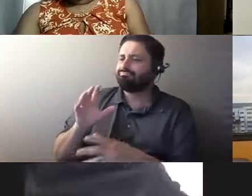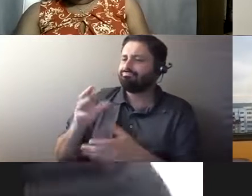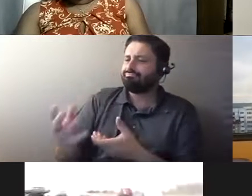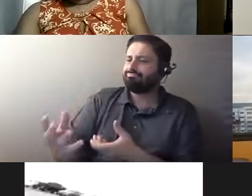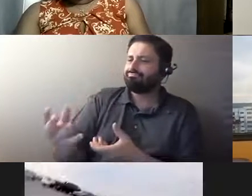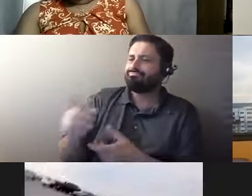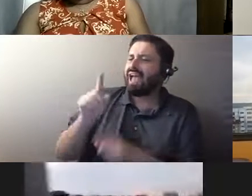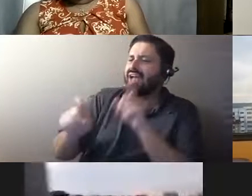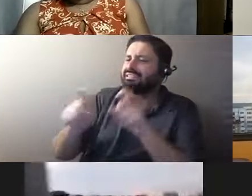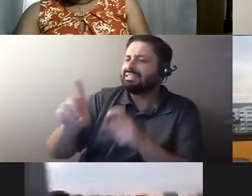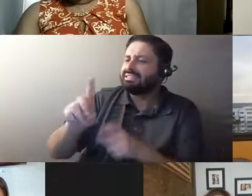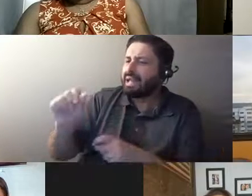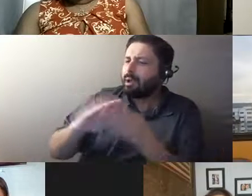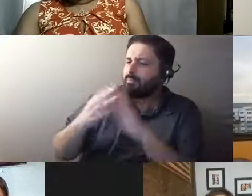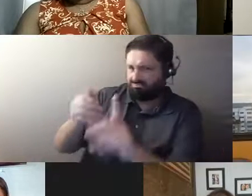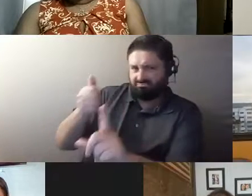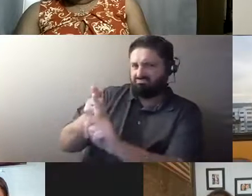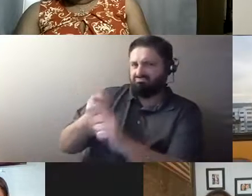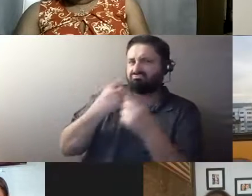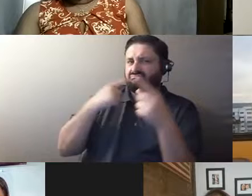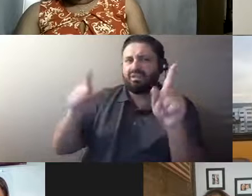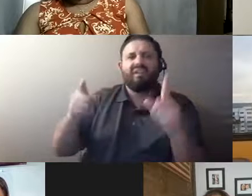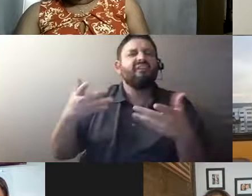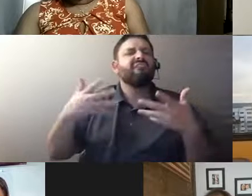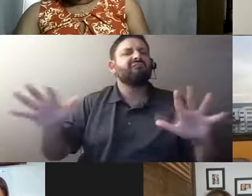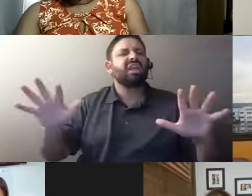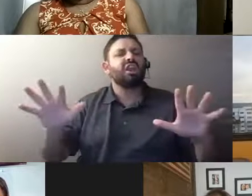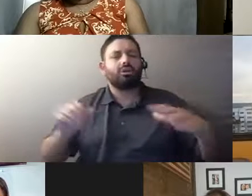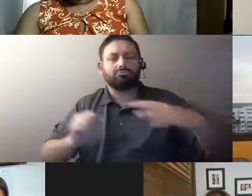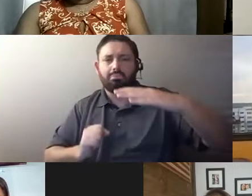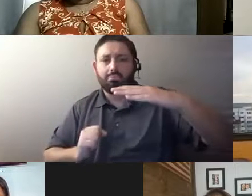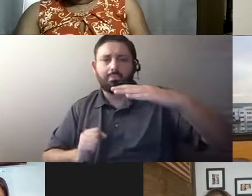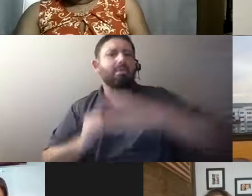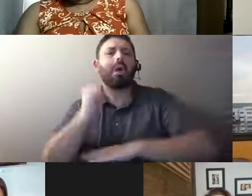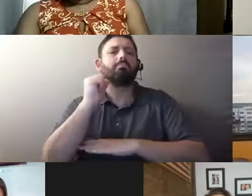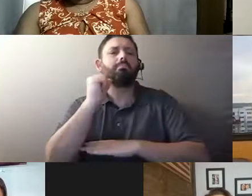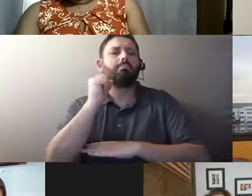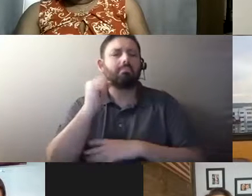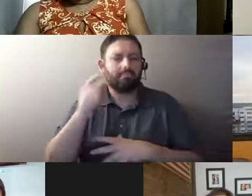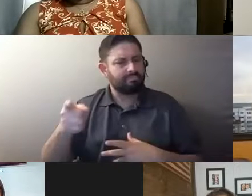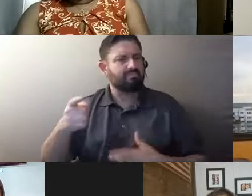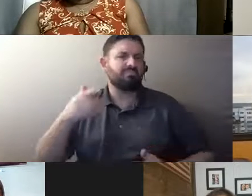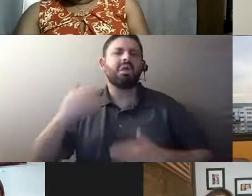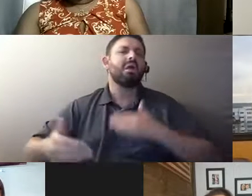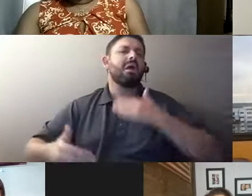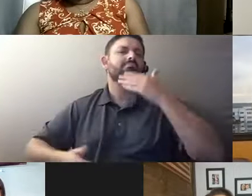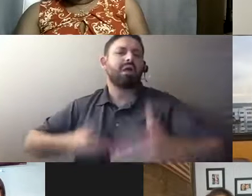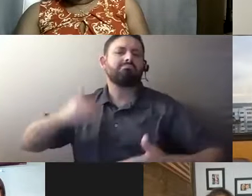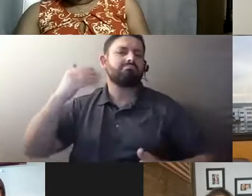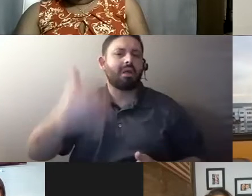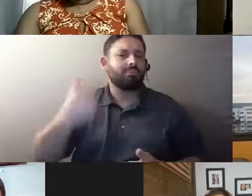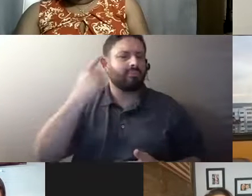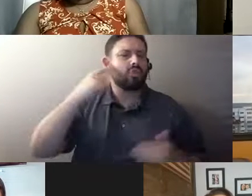successful, that has broken the glass ceiling, that has made great strides for young people,